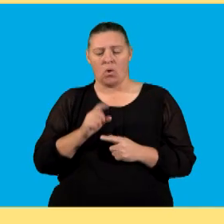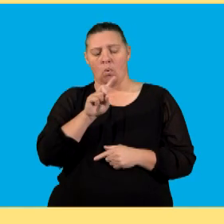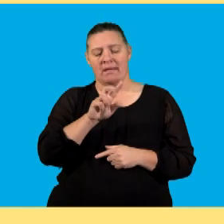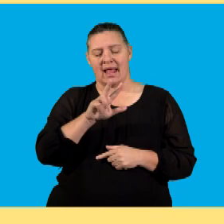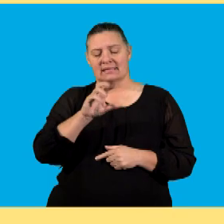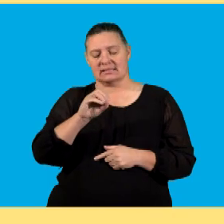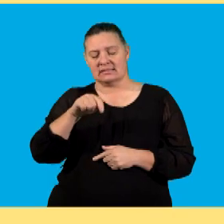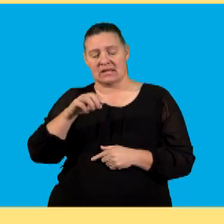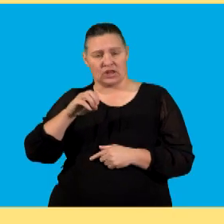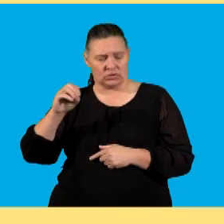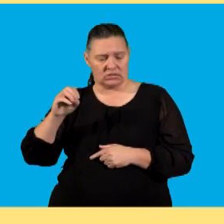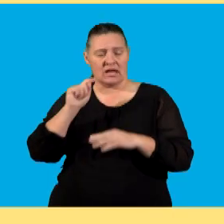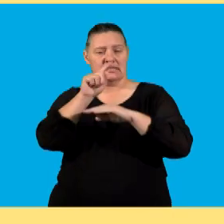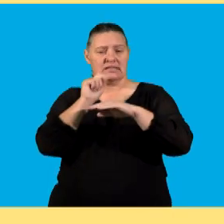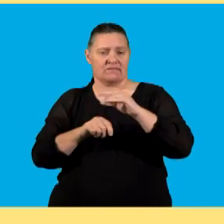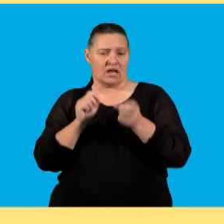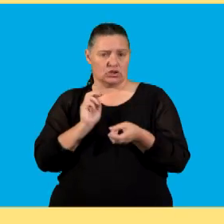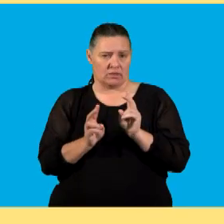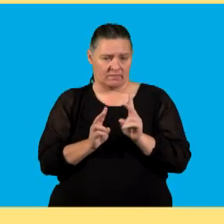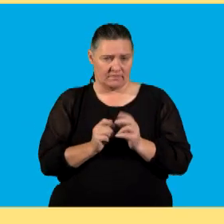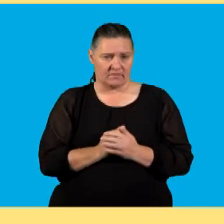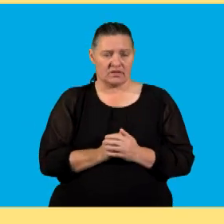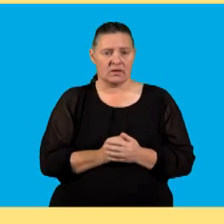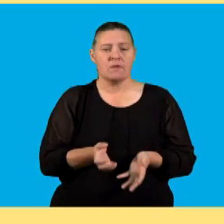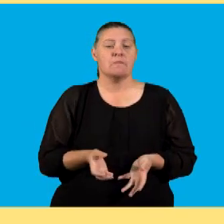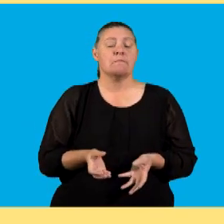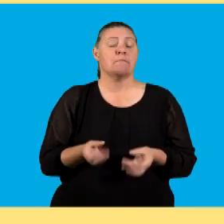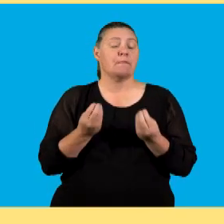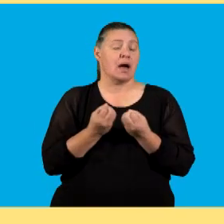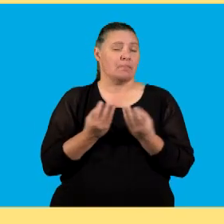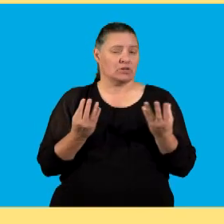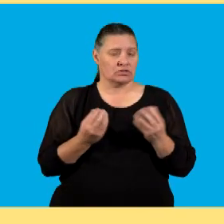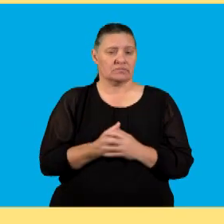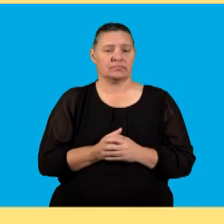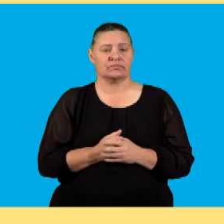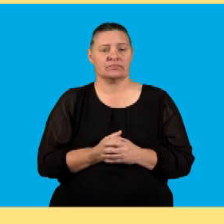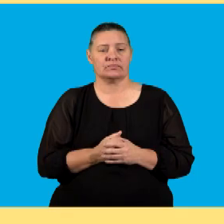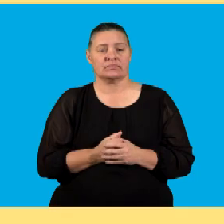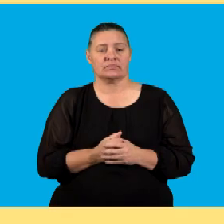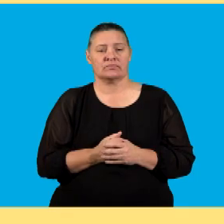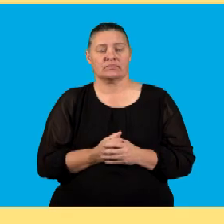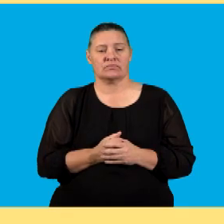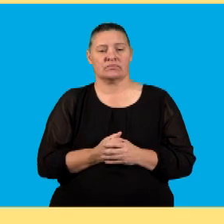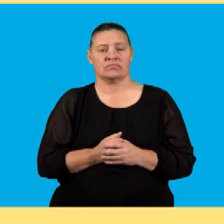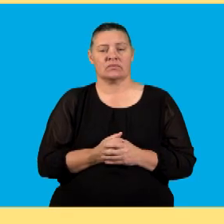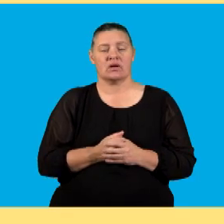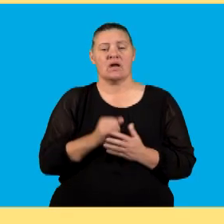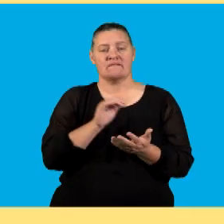my 180,000, I divide it by 12, and I would then get an amount which